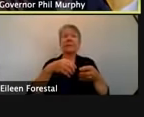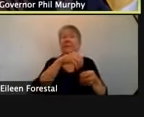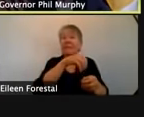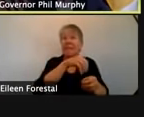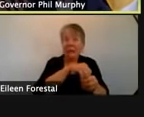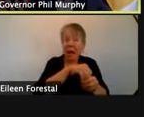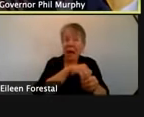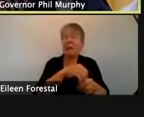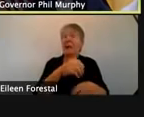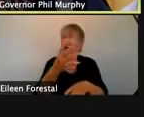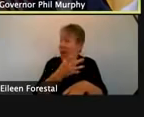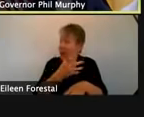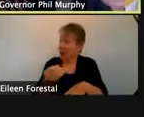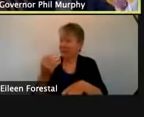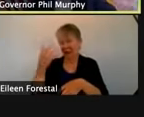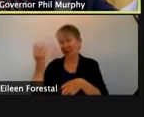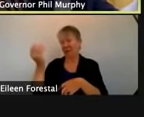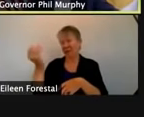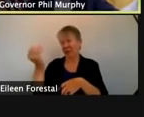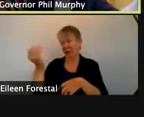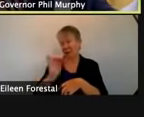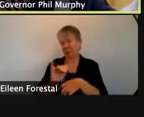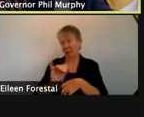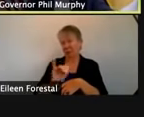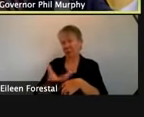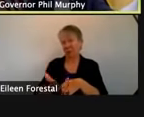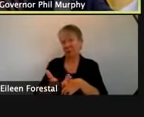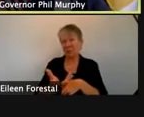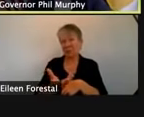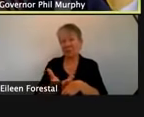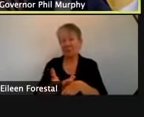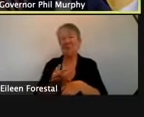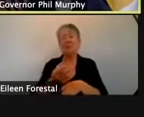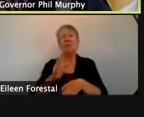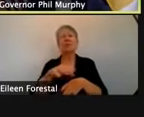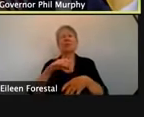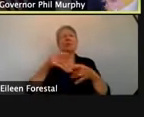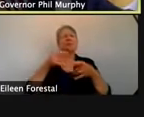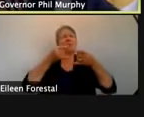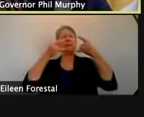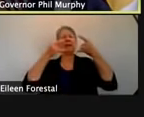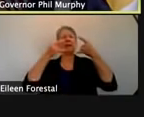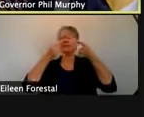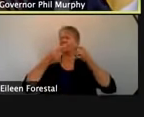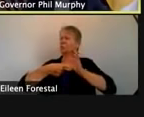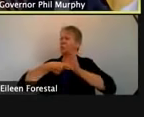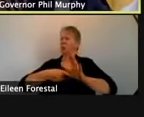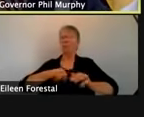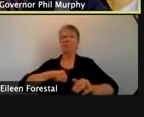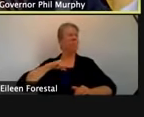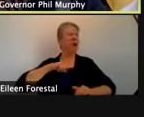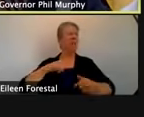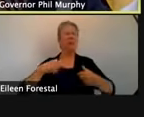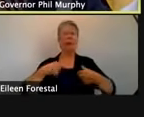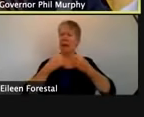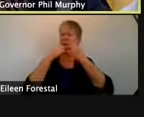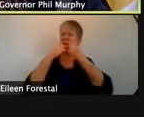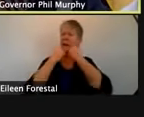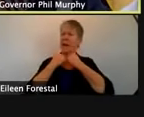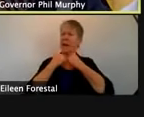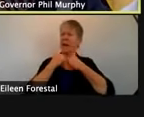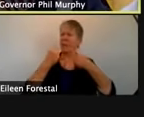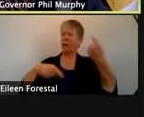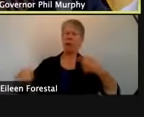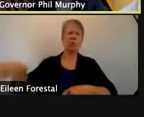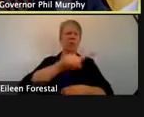wear your mask, you show your fellow New Jerseyans that you care about them, and they in turn know that we're all in this